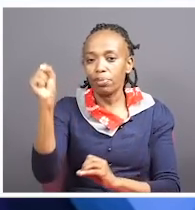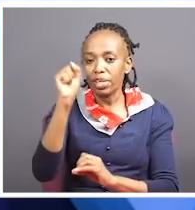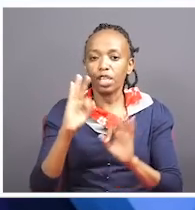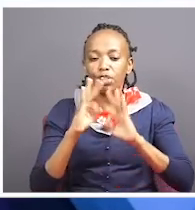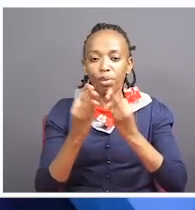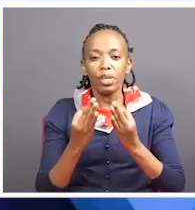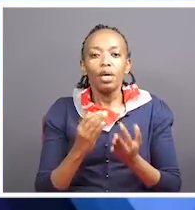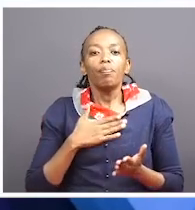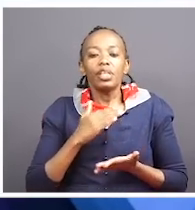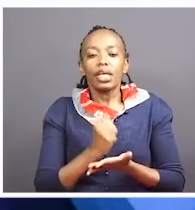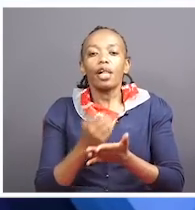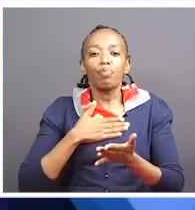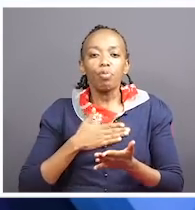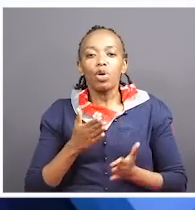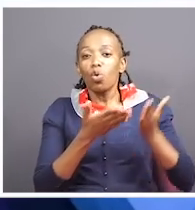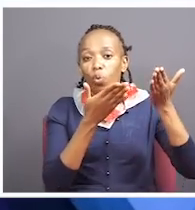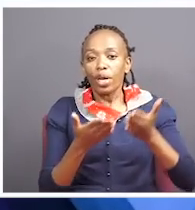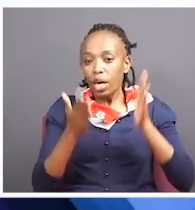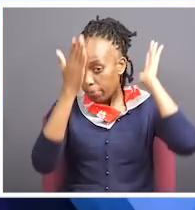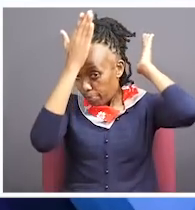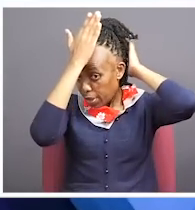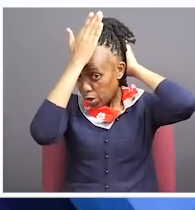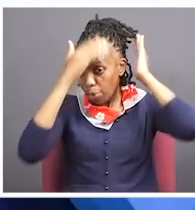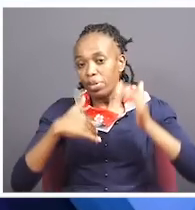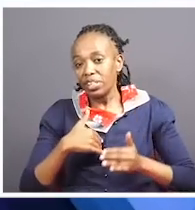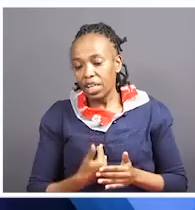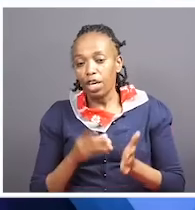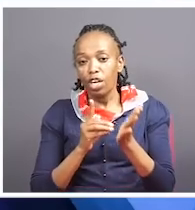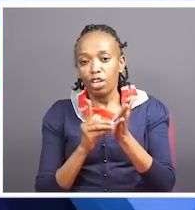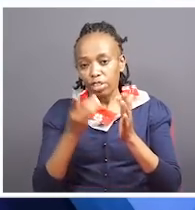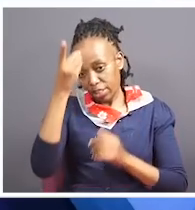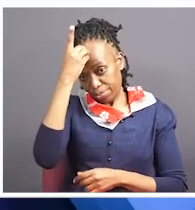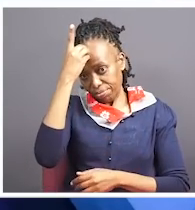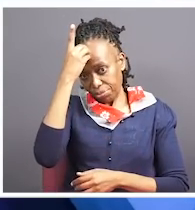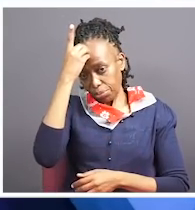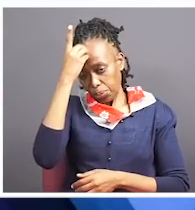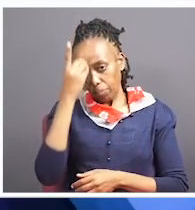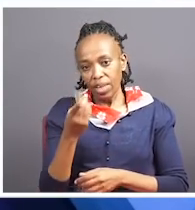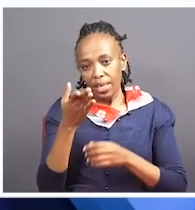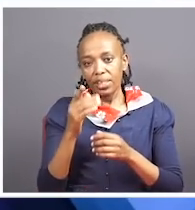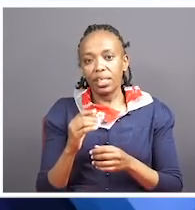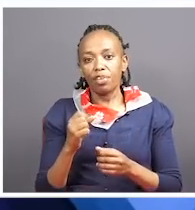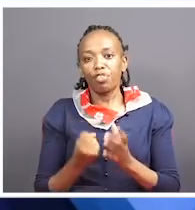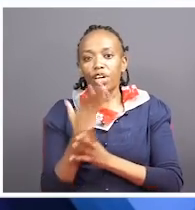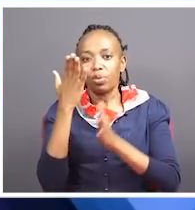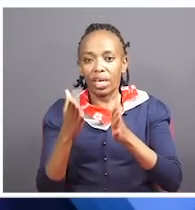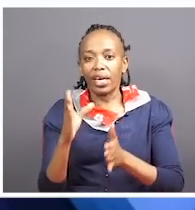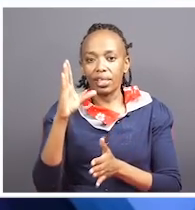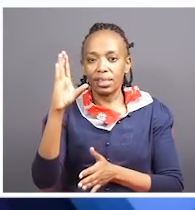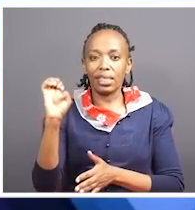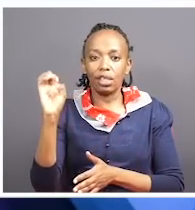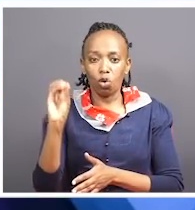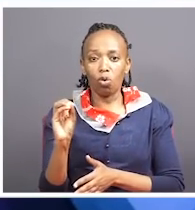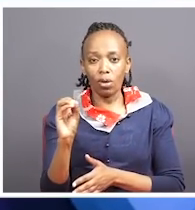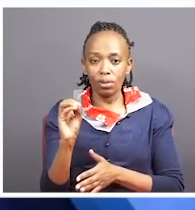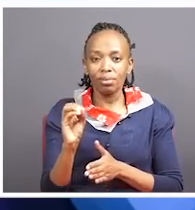CBS family. Please help me welcome Bishop Emeritus Dr. David Oginde. He is the founder and